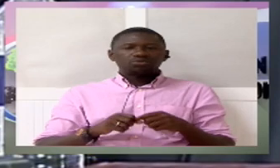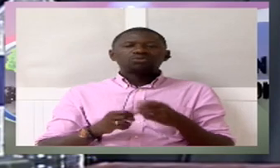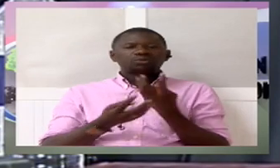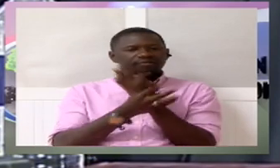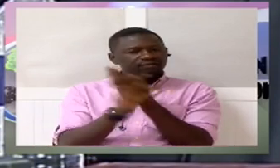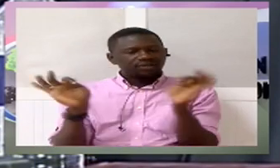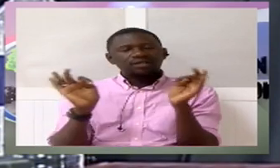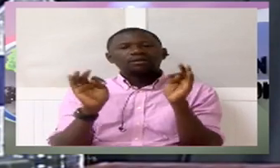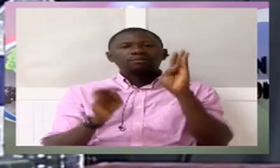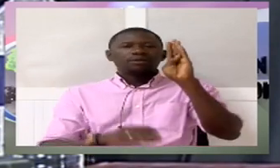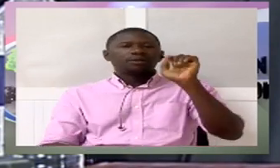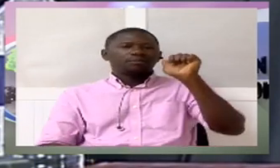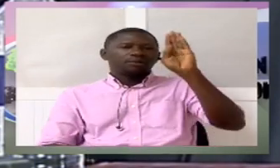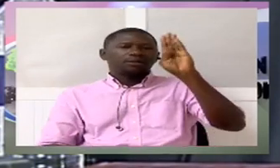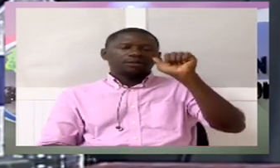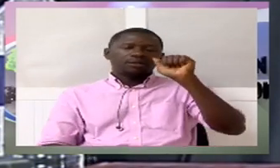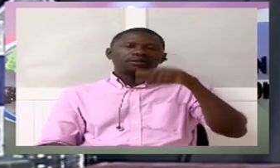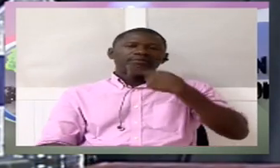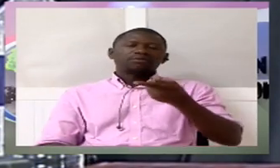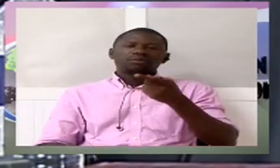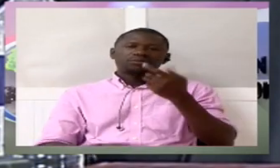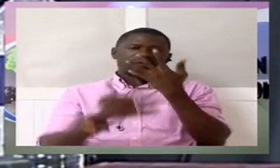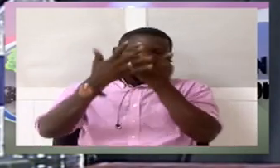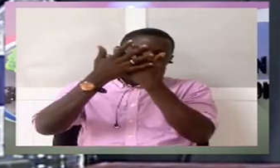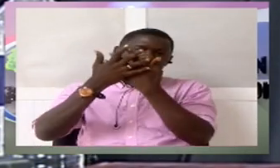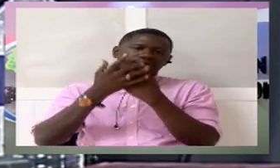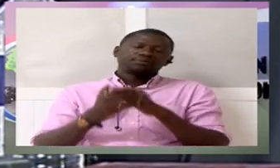out of prison. When I said these things to him,